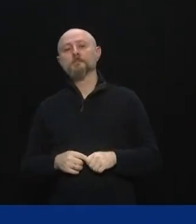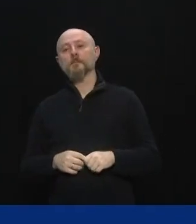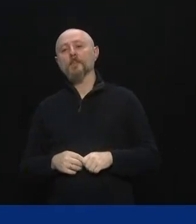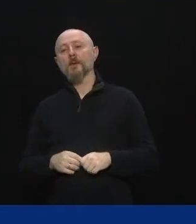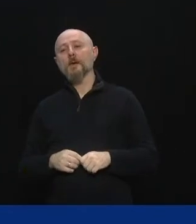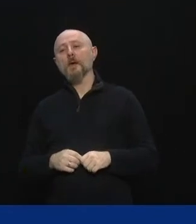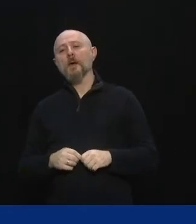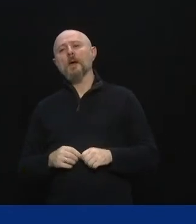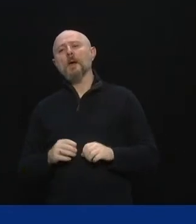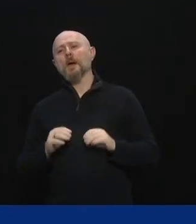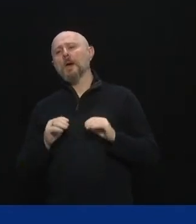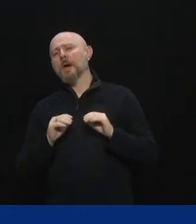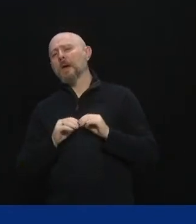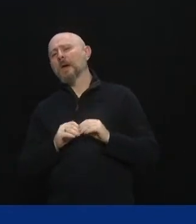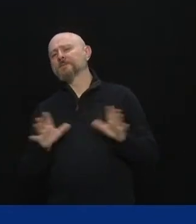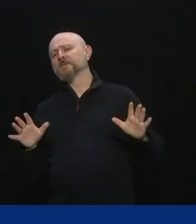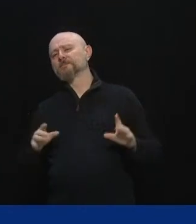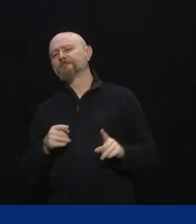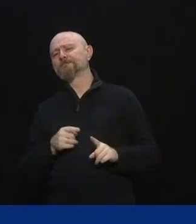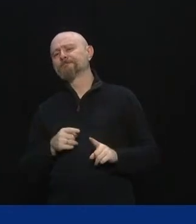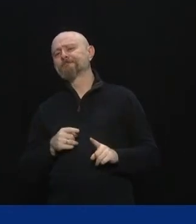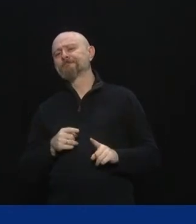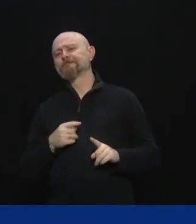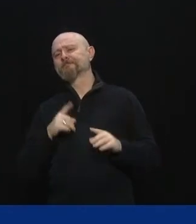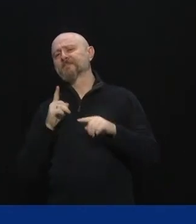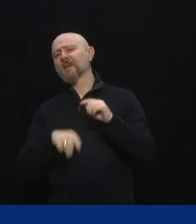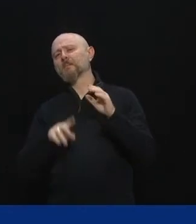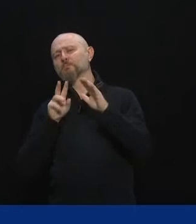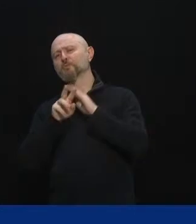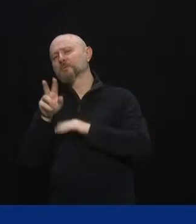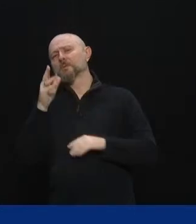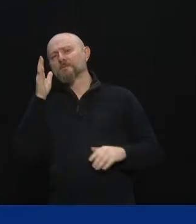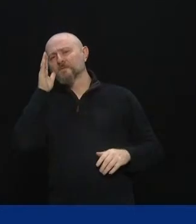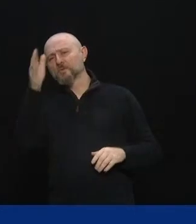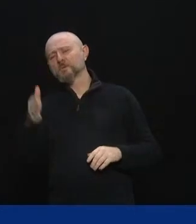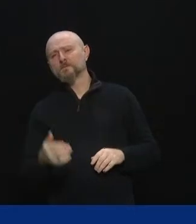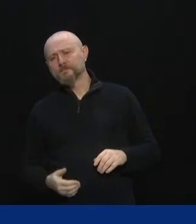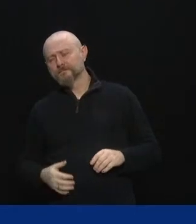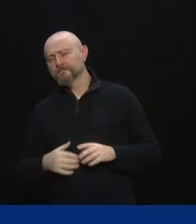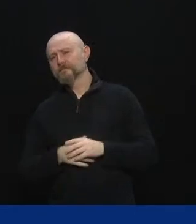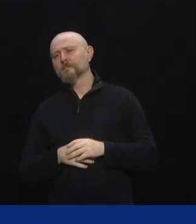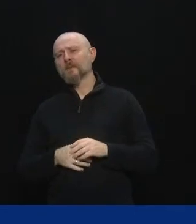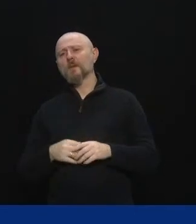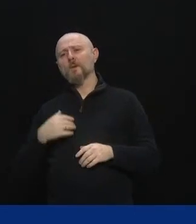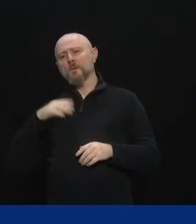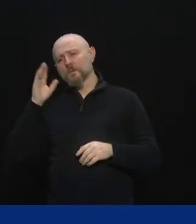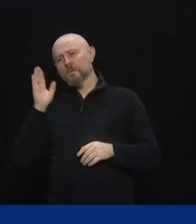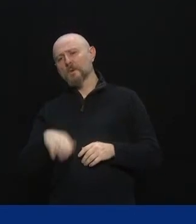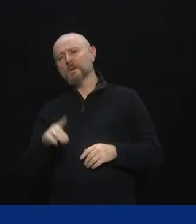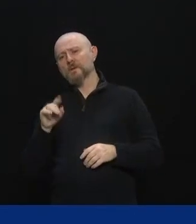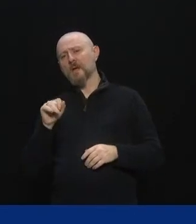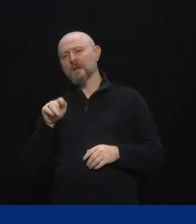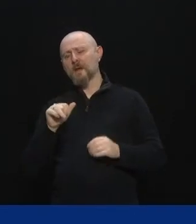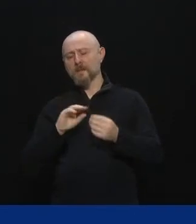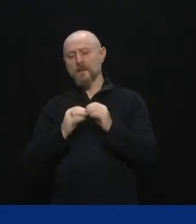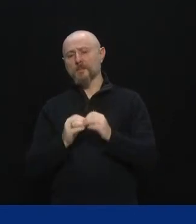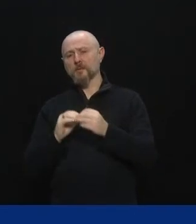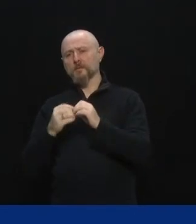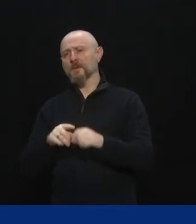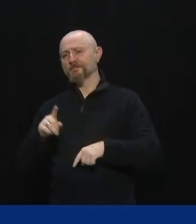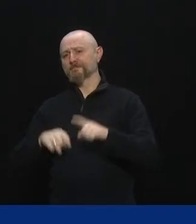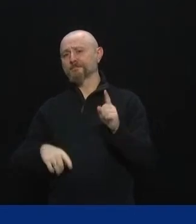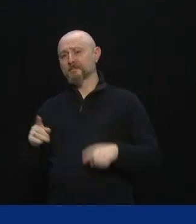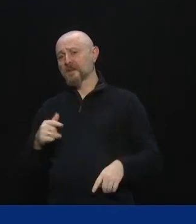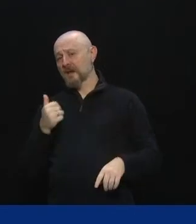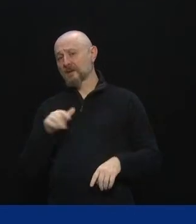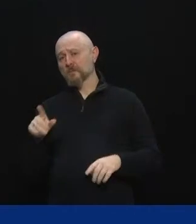obviously you can't predict the future and there have been inconsistent data points globally, but do you guys have any sense or any projections of